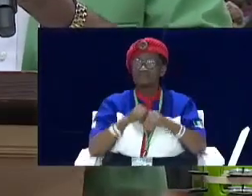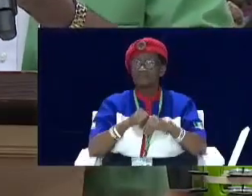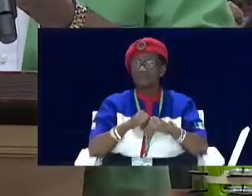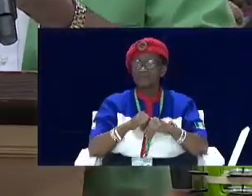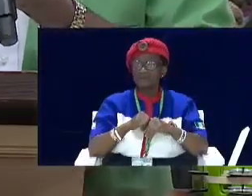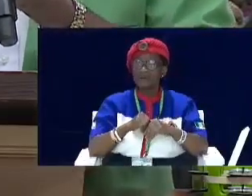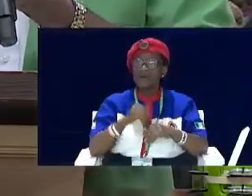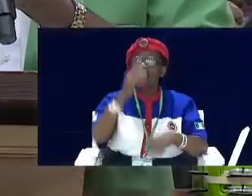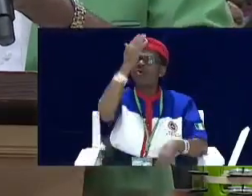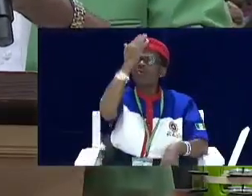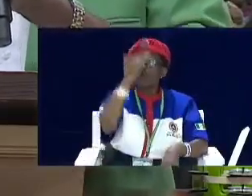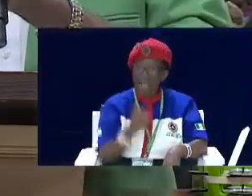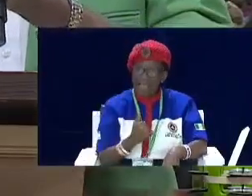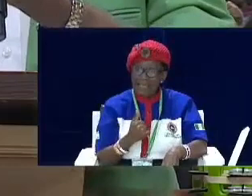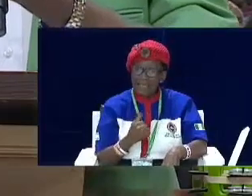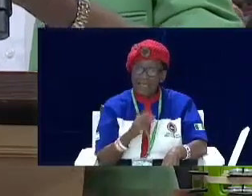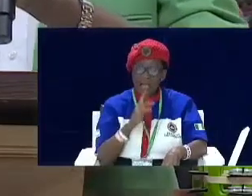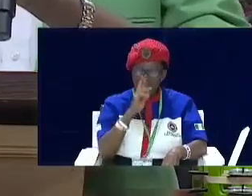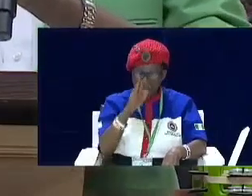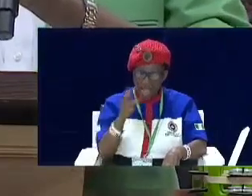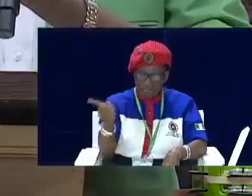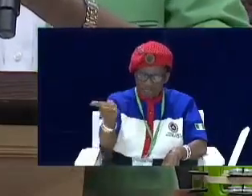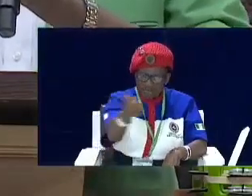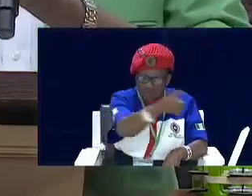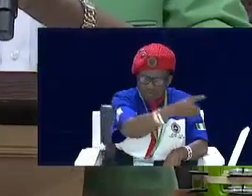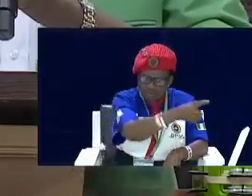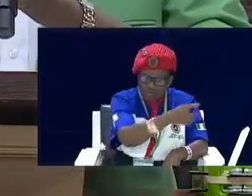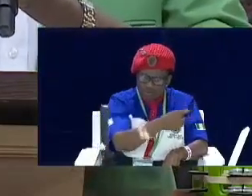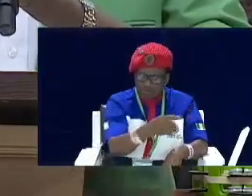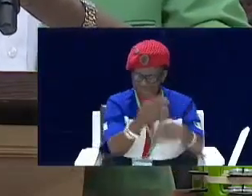are you here?